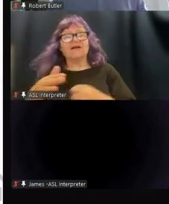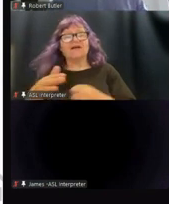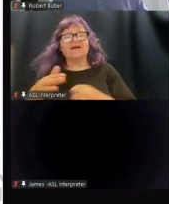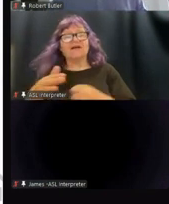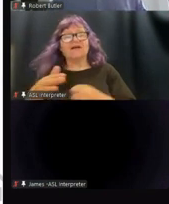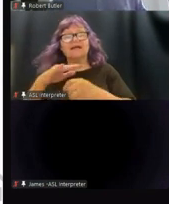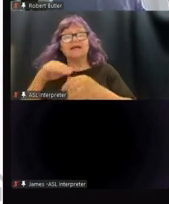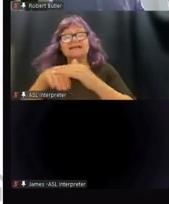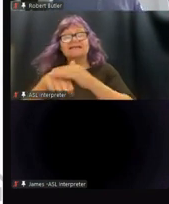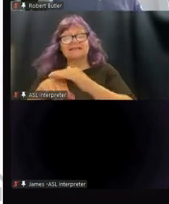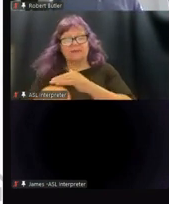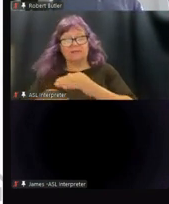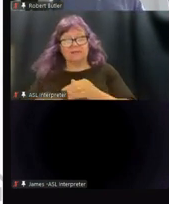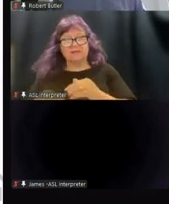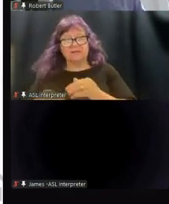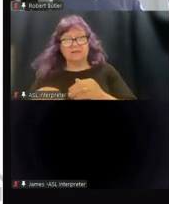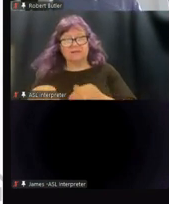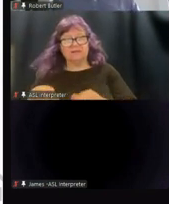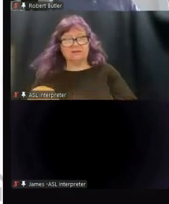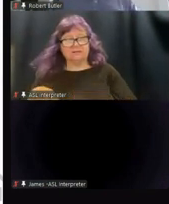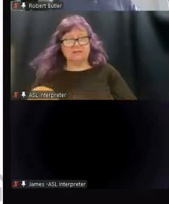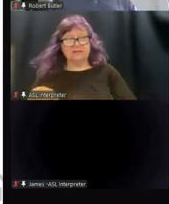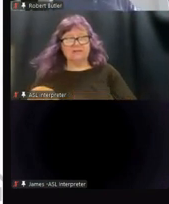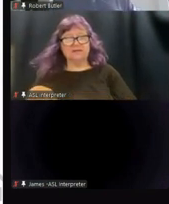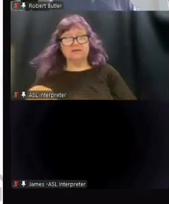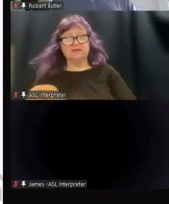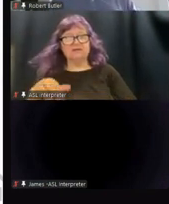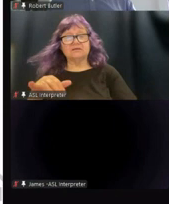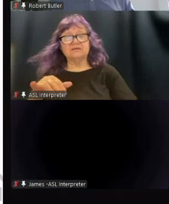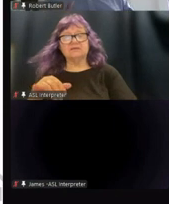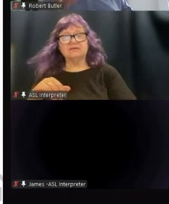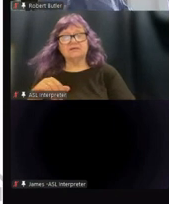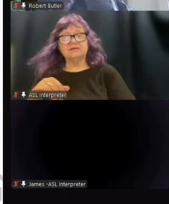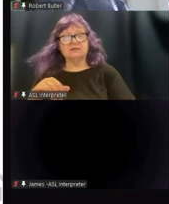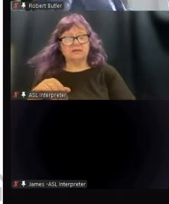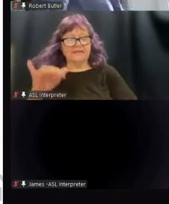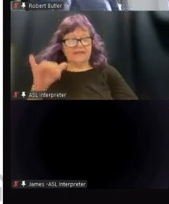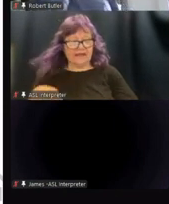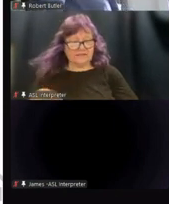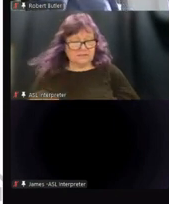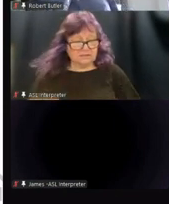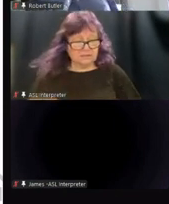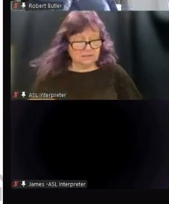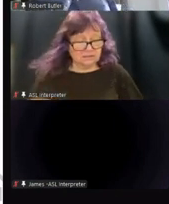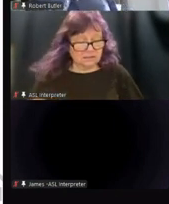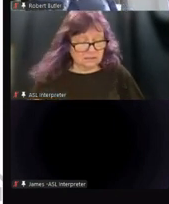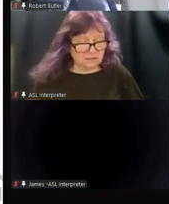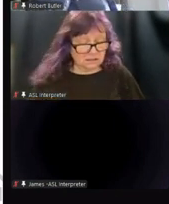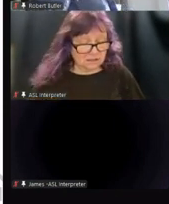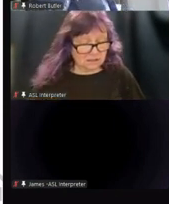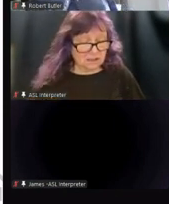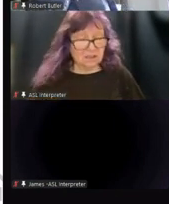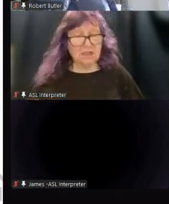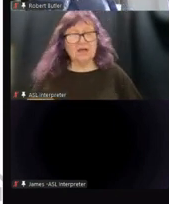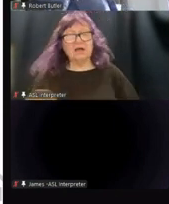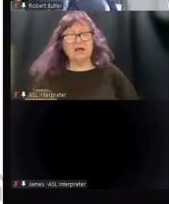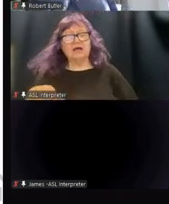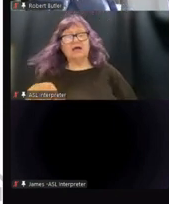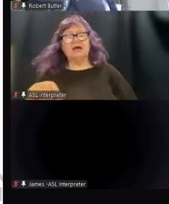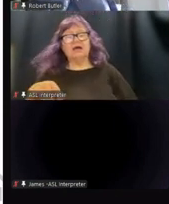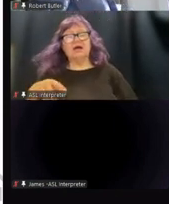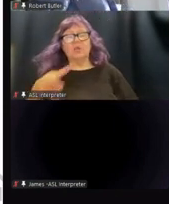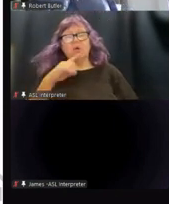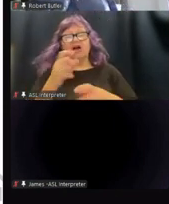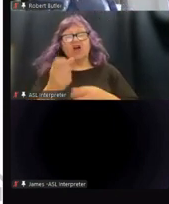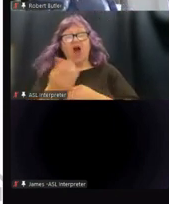high level, fully accessible, inclusive stations that certainly is a daunting prospect based on the cost projections I